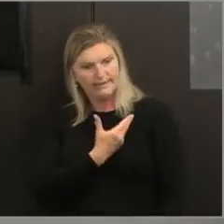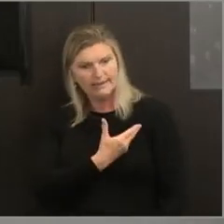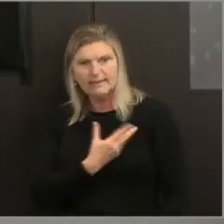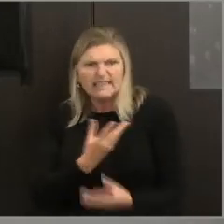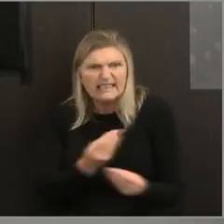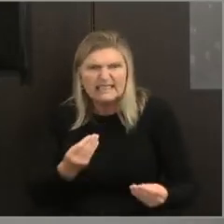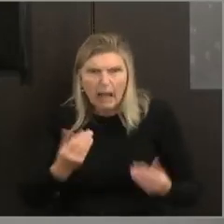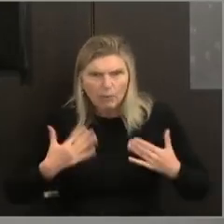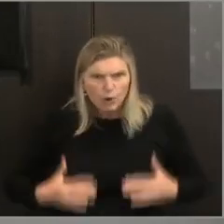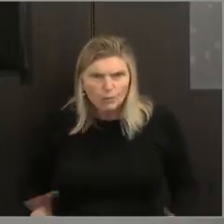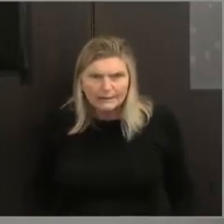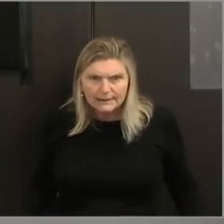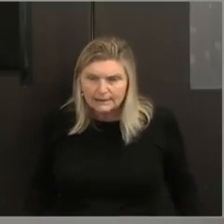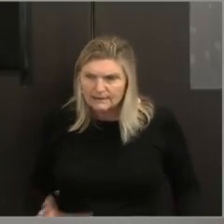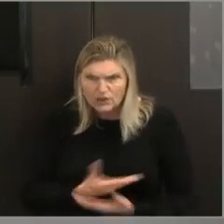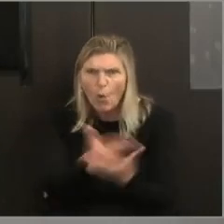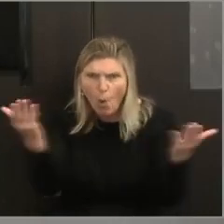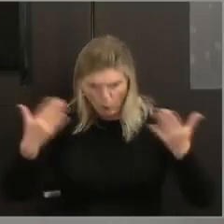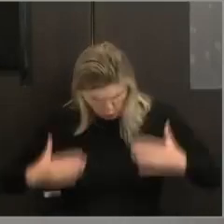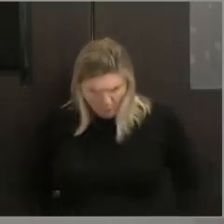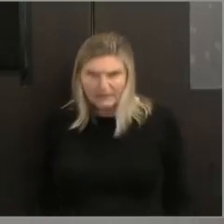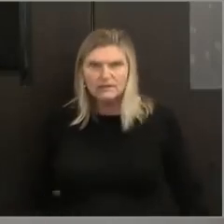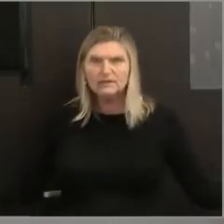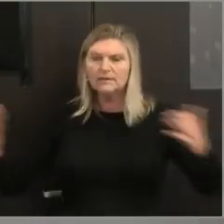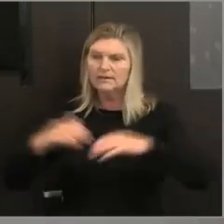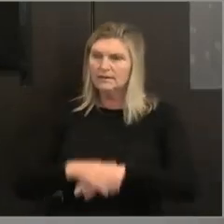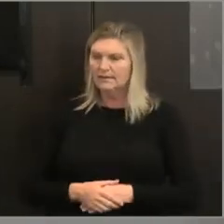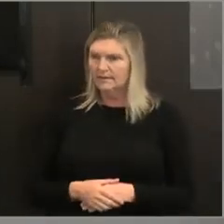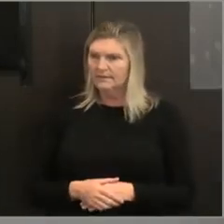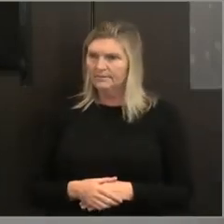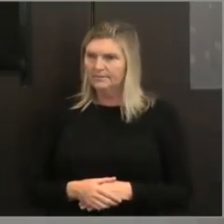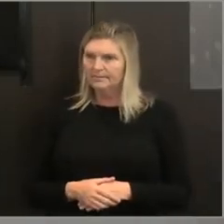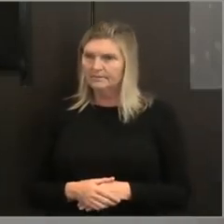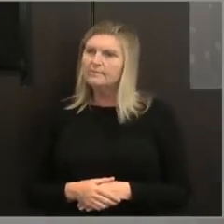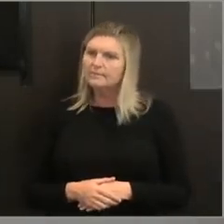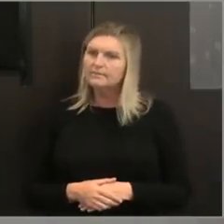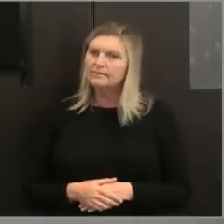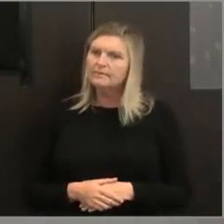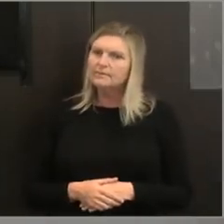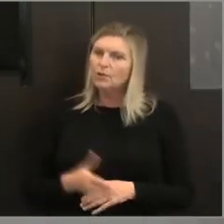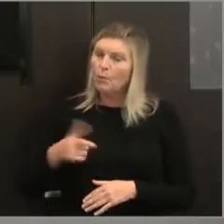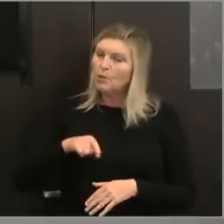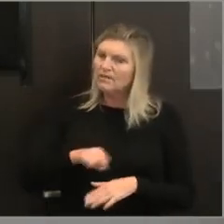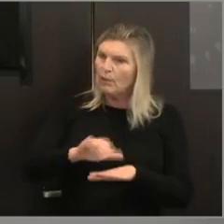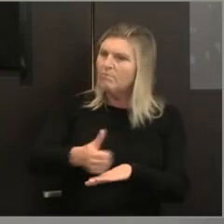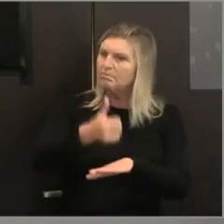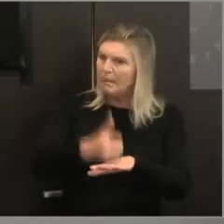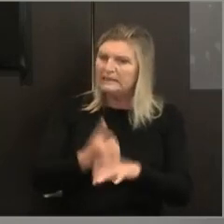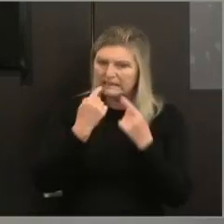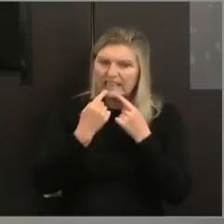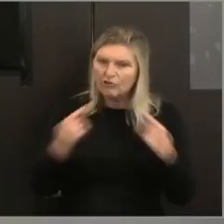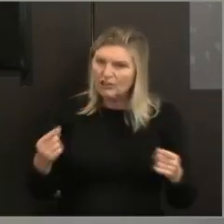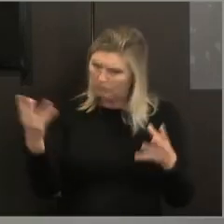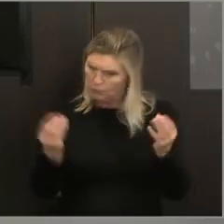some humans, it says all humans. And that's the basis on which the declaration